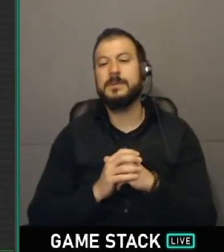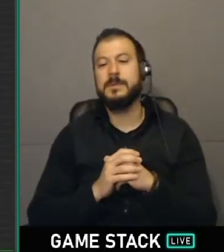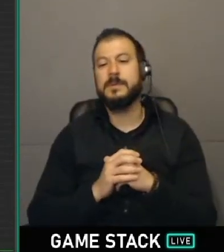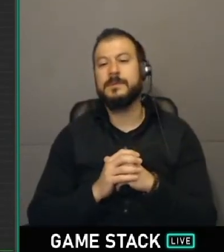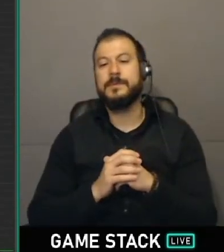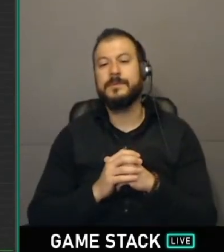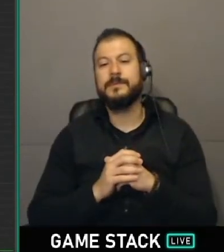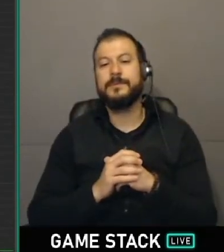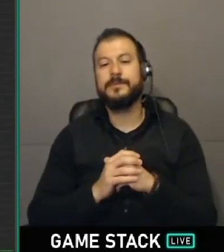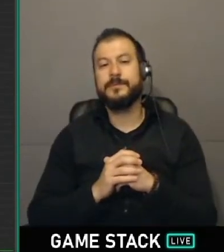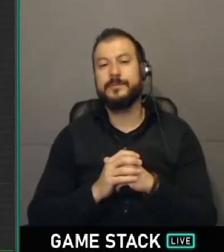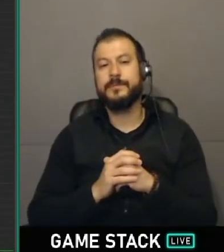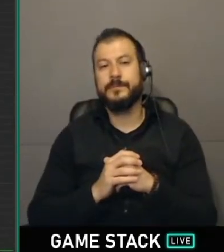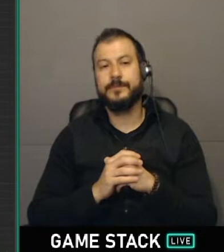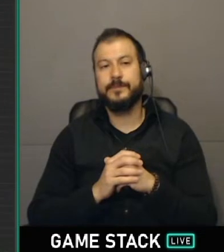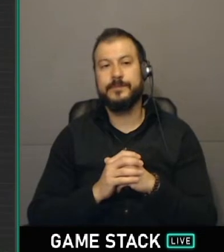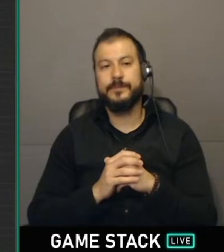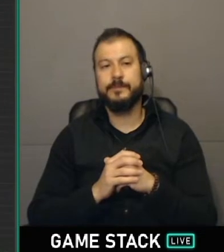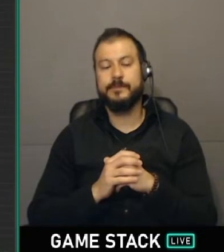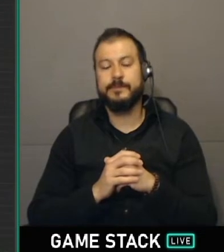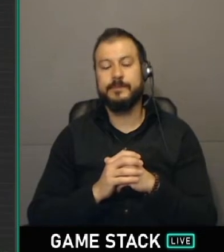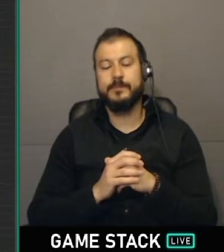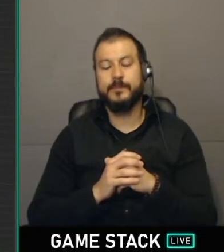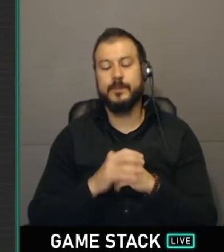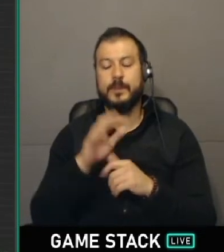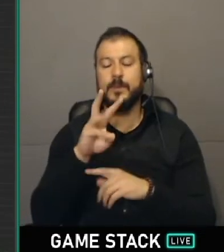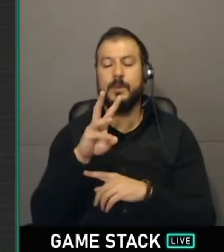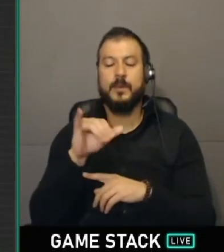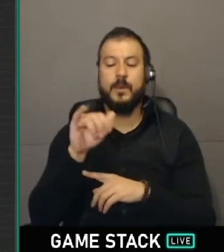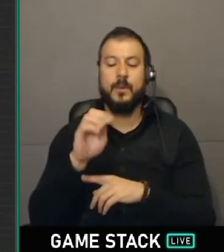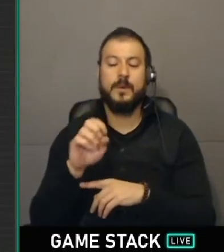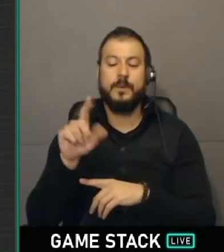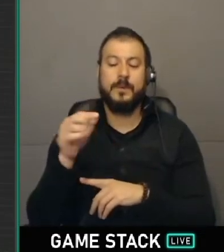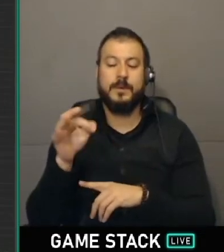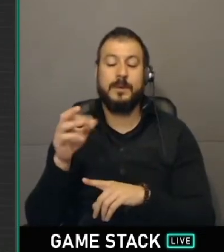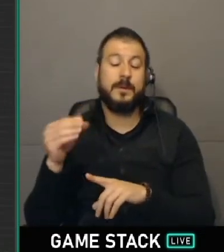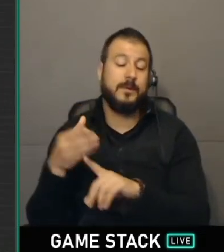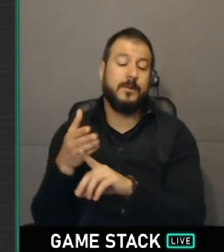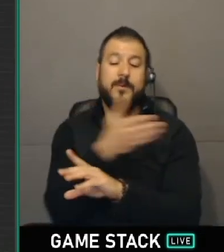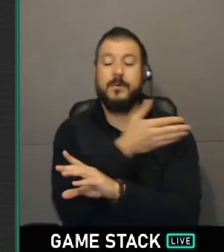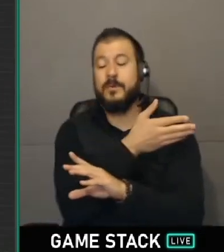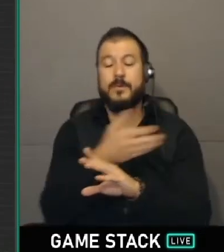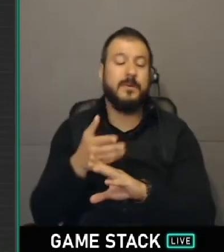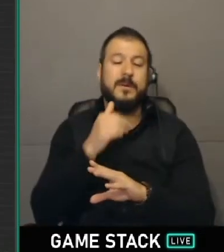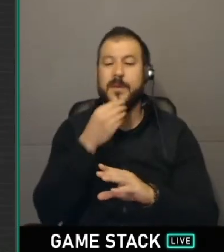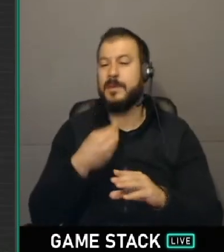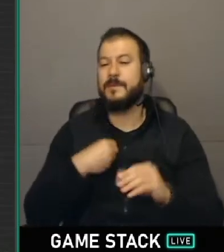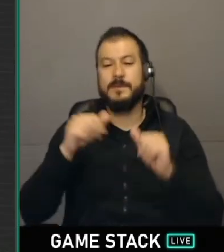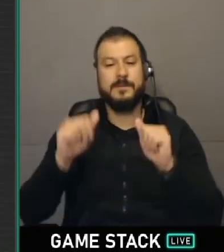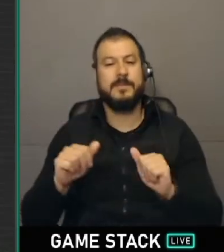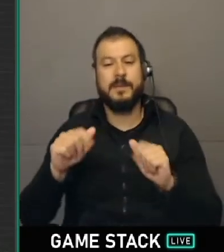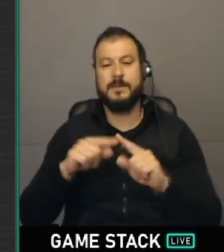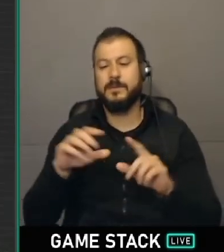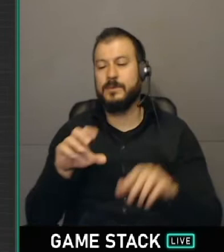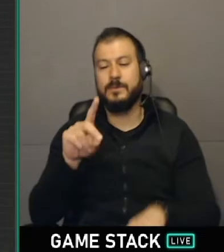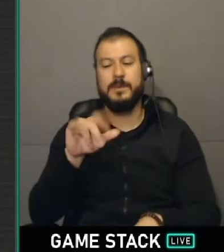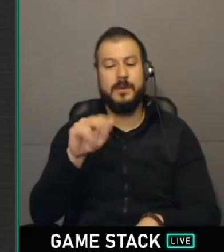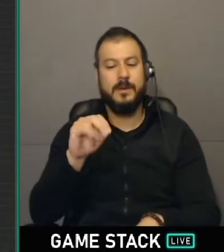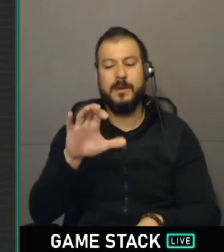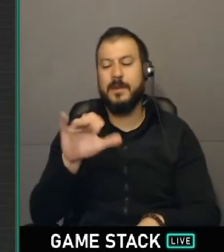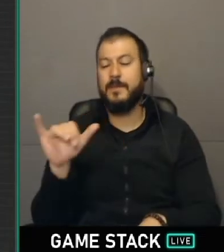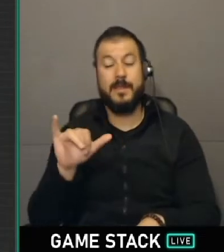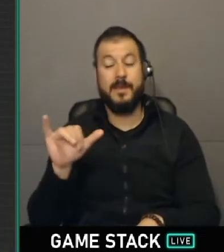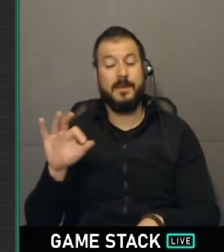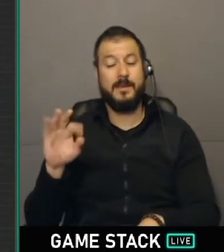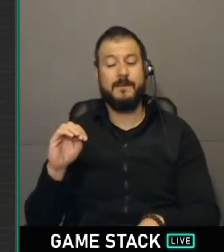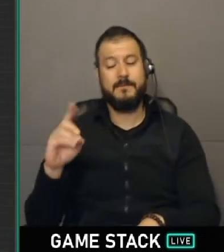Now, WISE 2019 and earlier does not give us the ability to play back dynamic objects like FMOD Studio